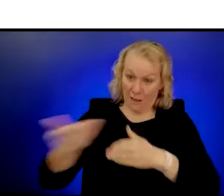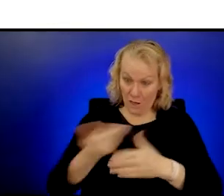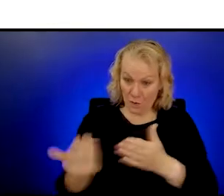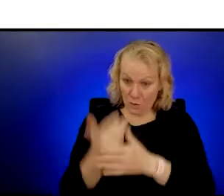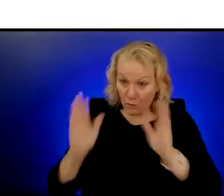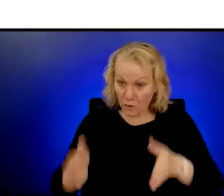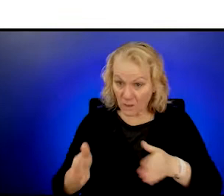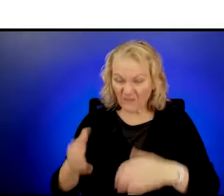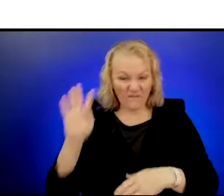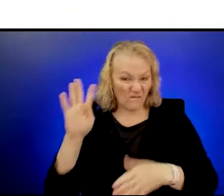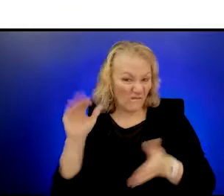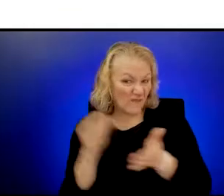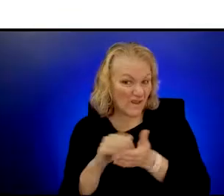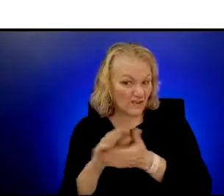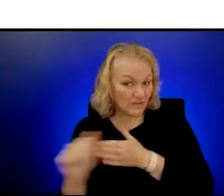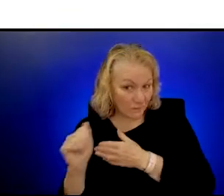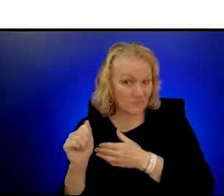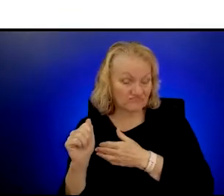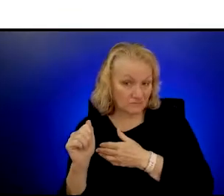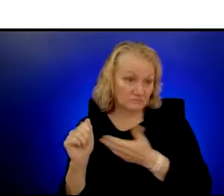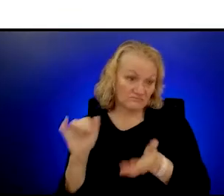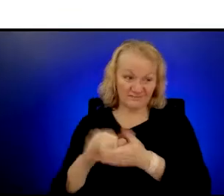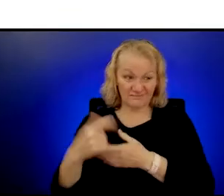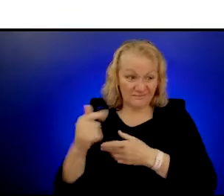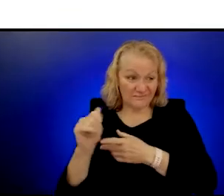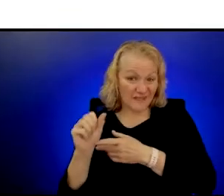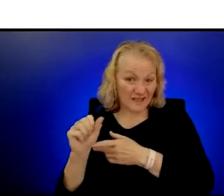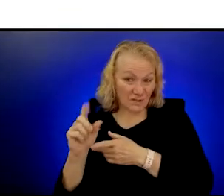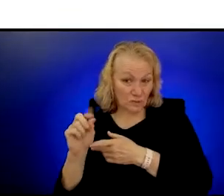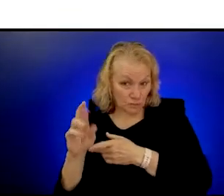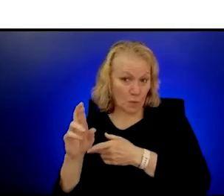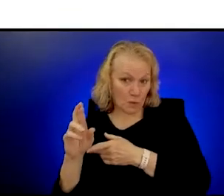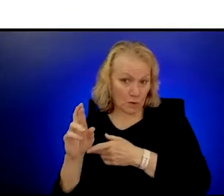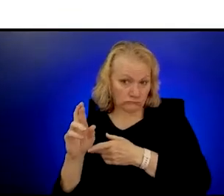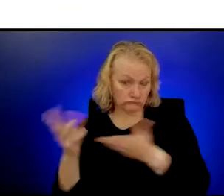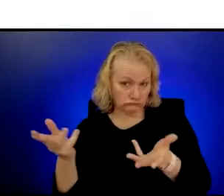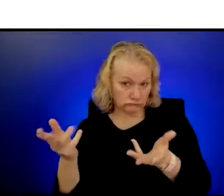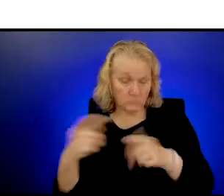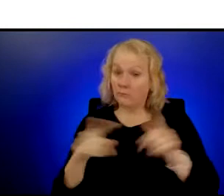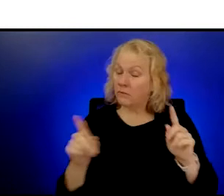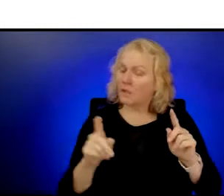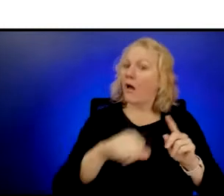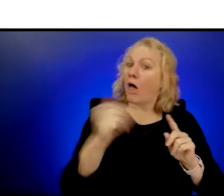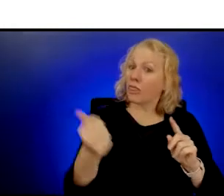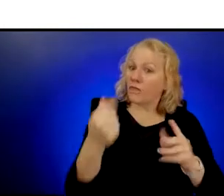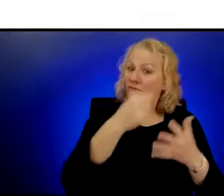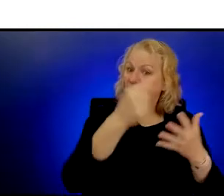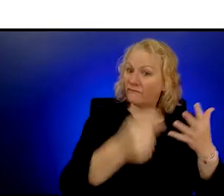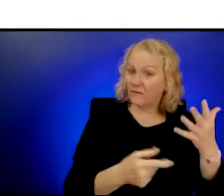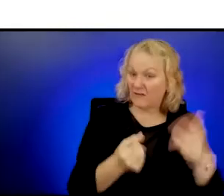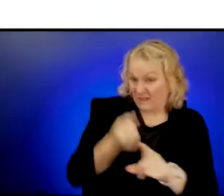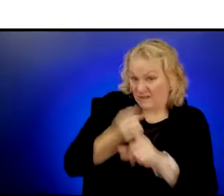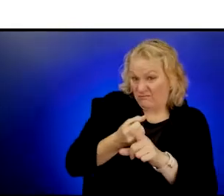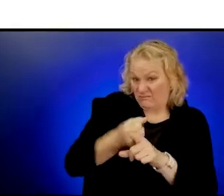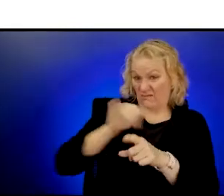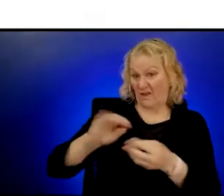around $4,000 according to Glassdoor. However, various factors could impact that number,